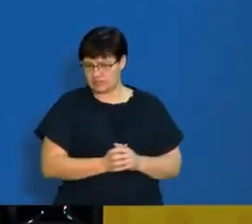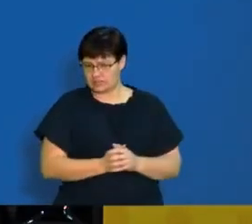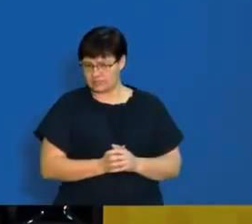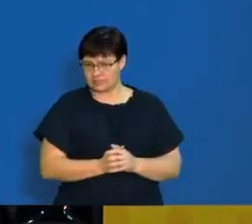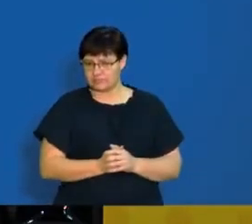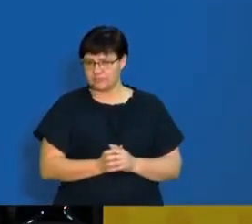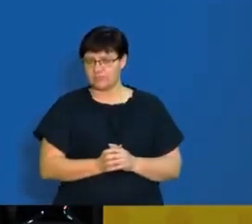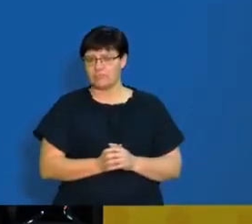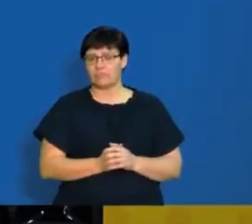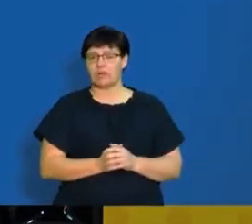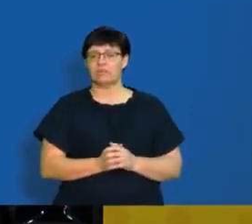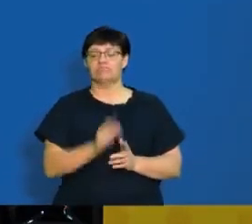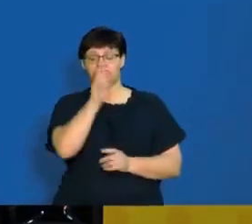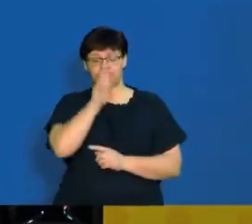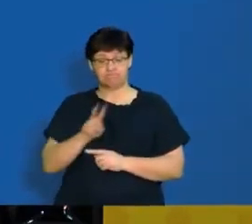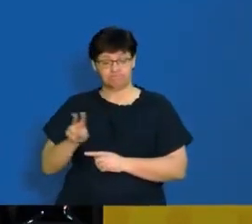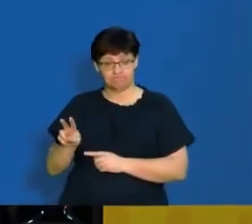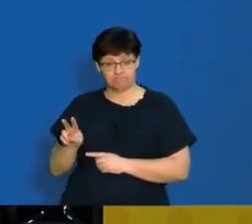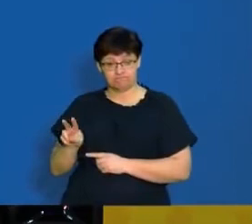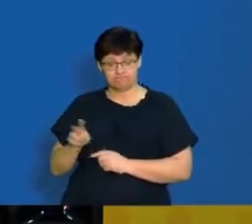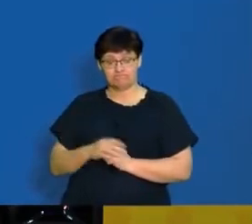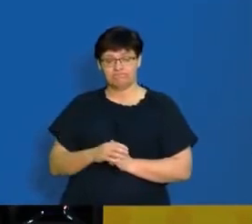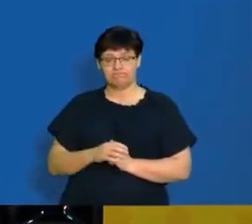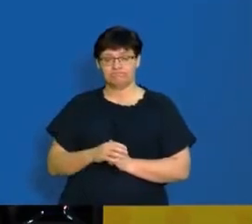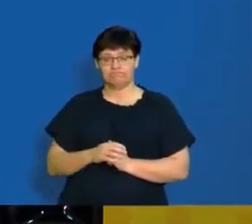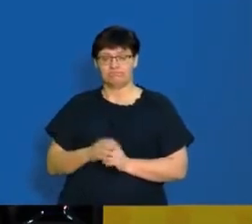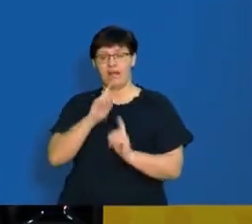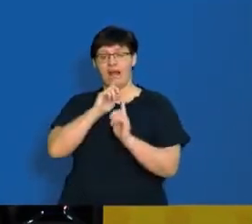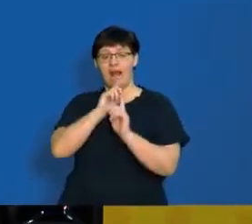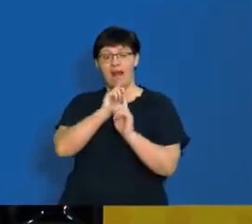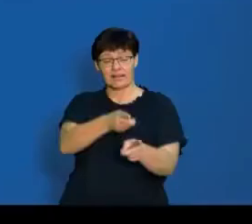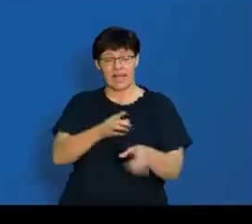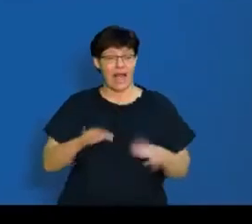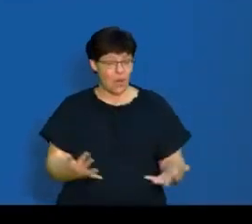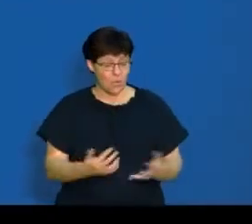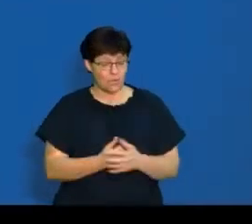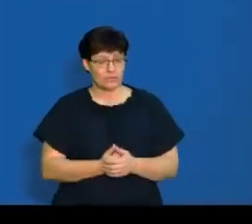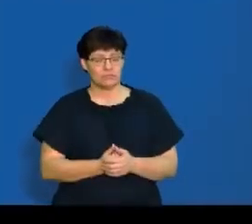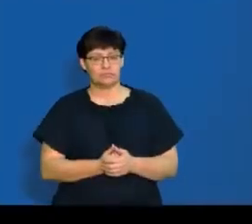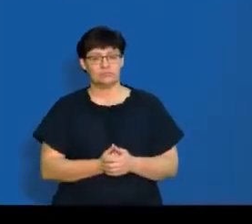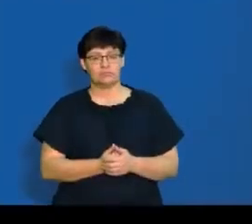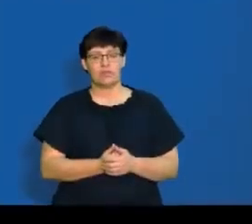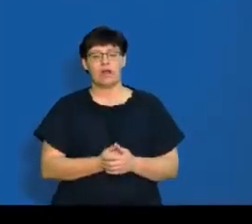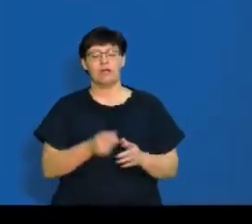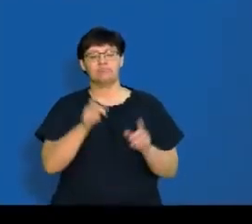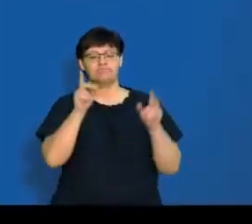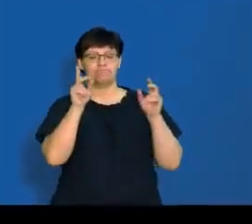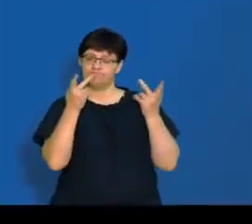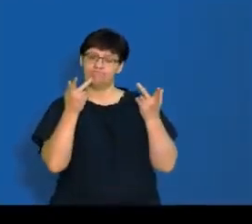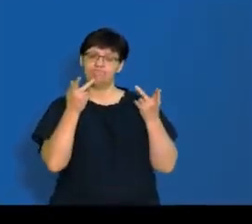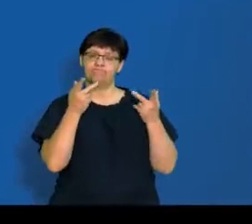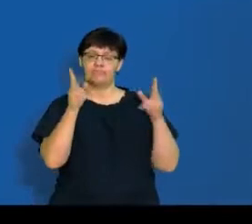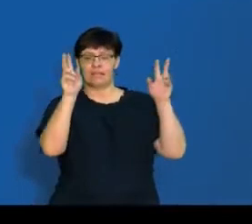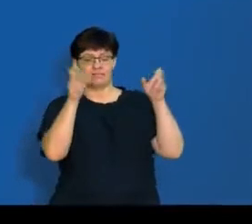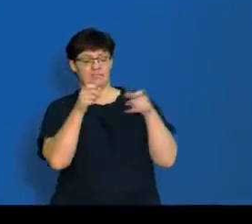was. Now, if you look at the answer here, it's a definition of historical concept